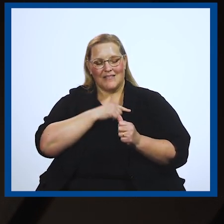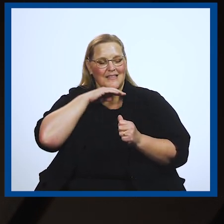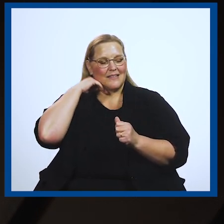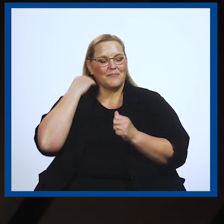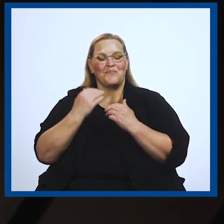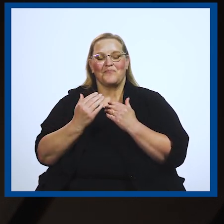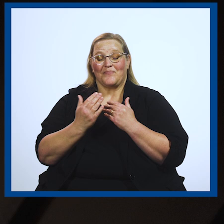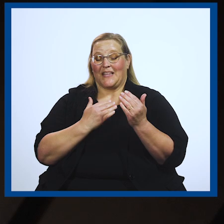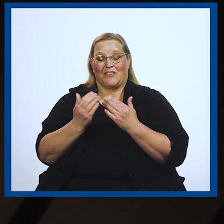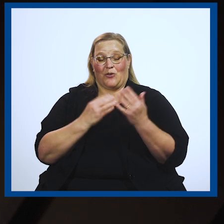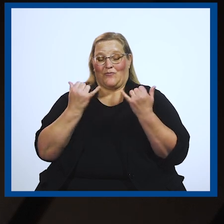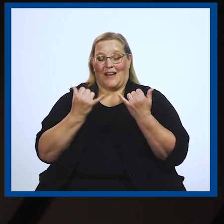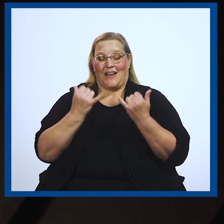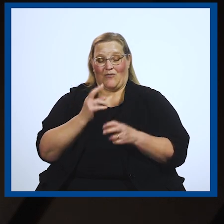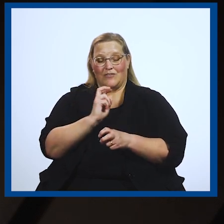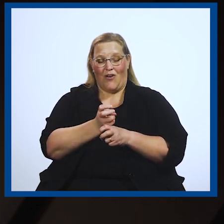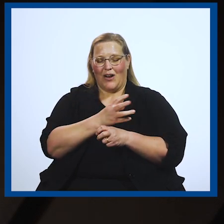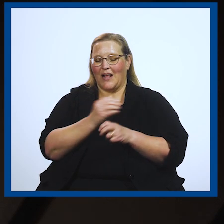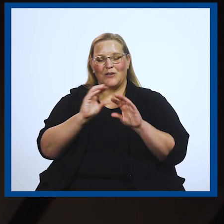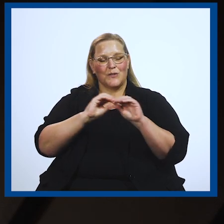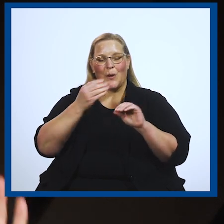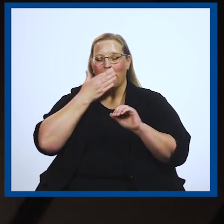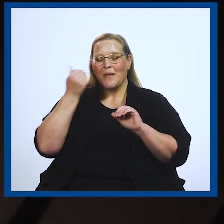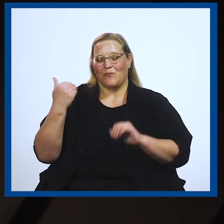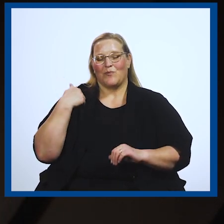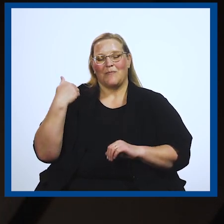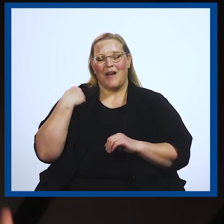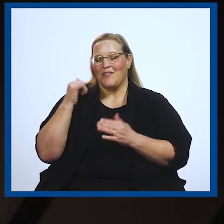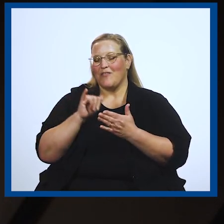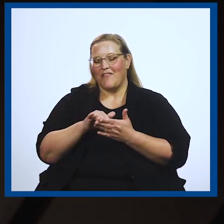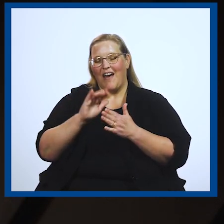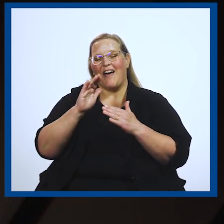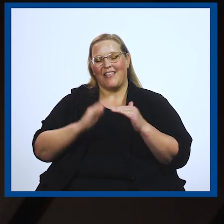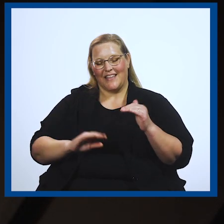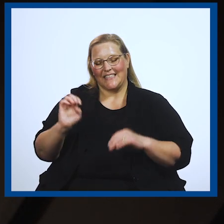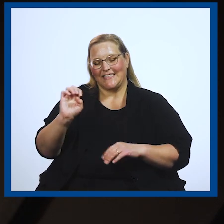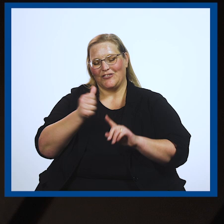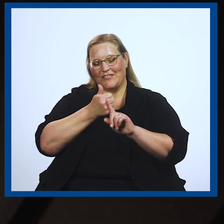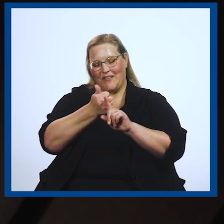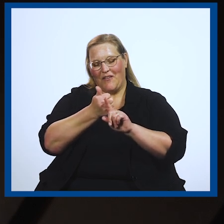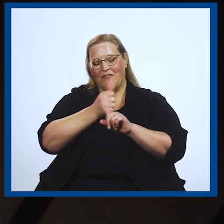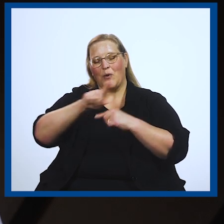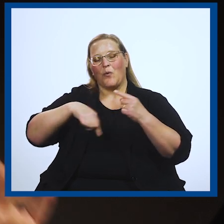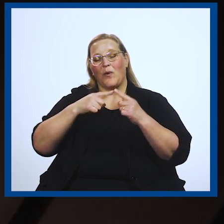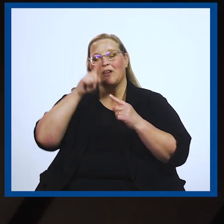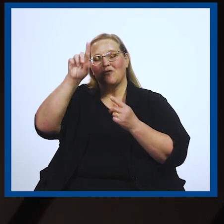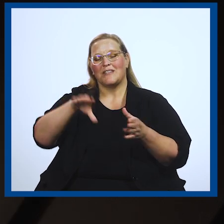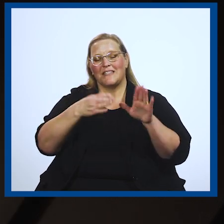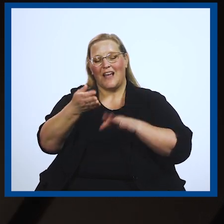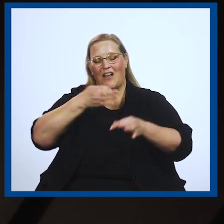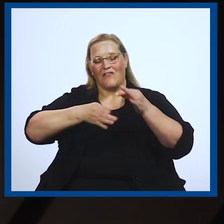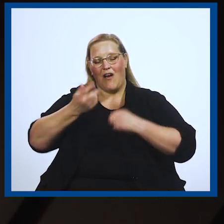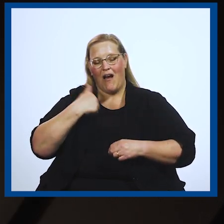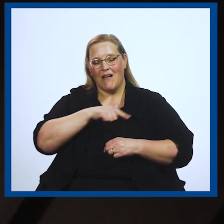even in this difficult time. And there's no better reminder of that than Easter itself, when you died for